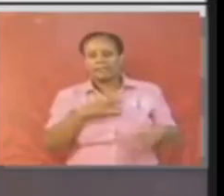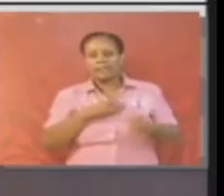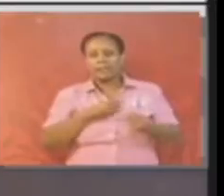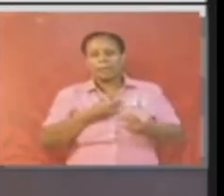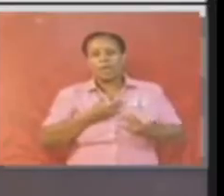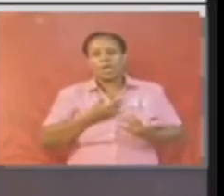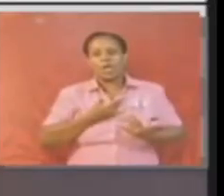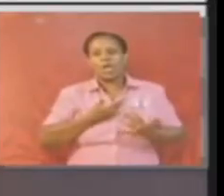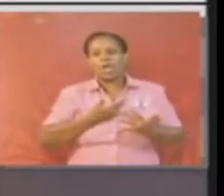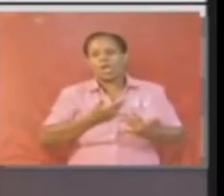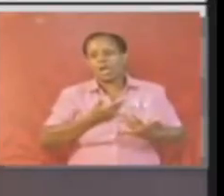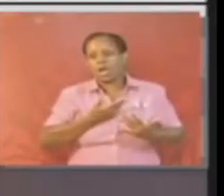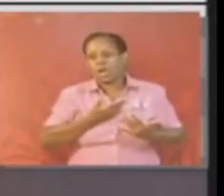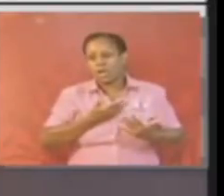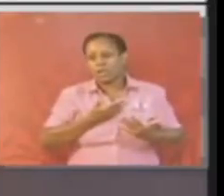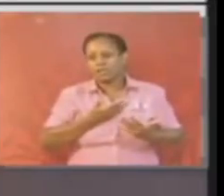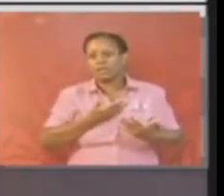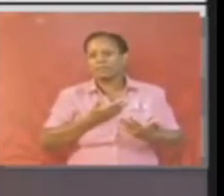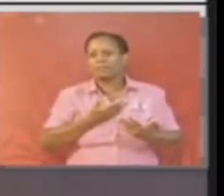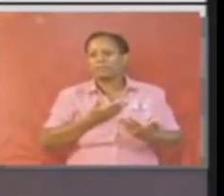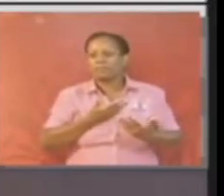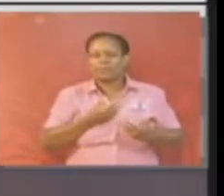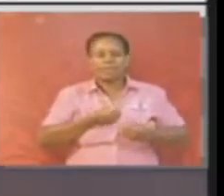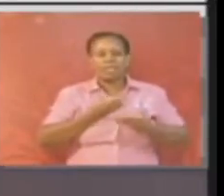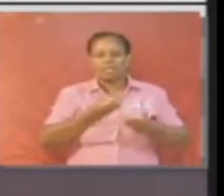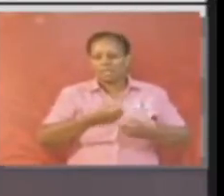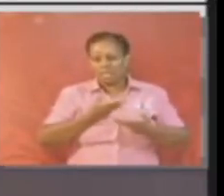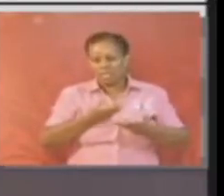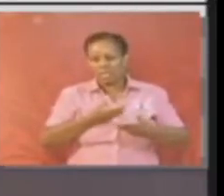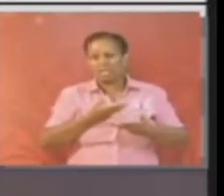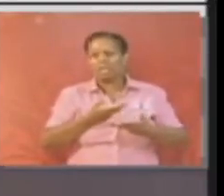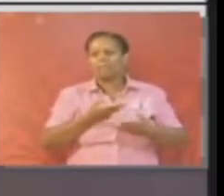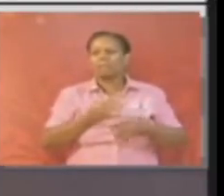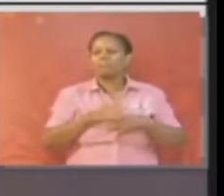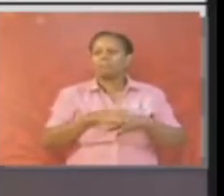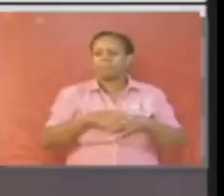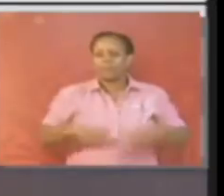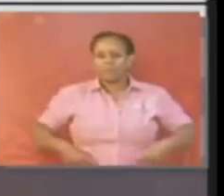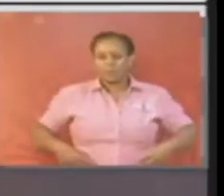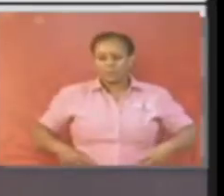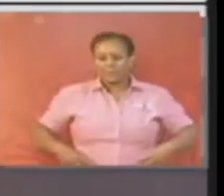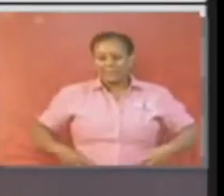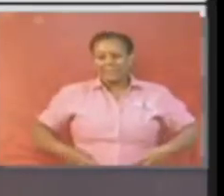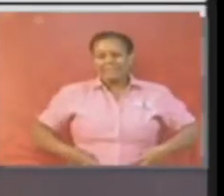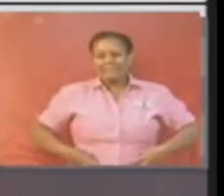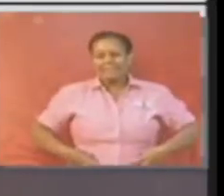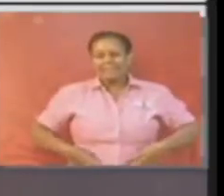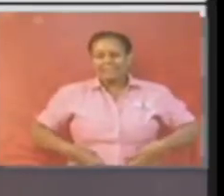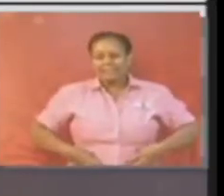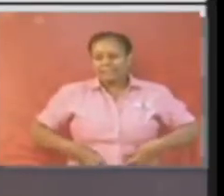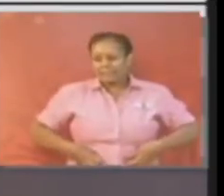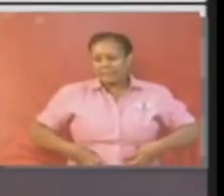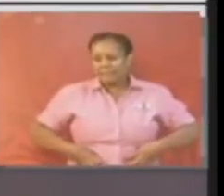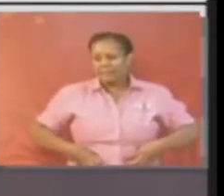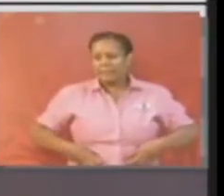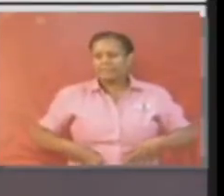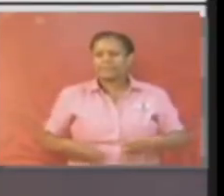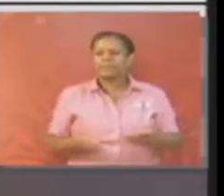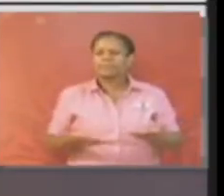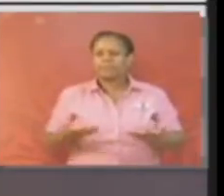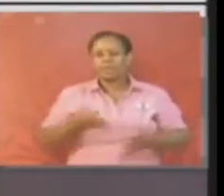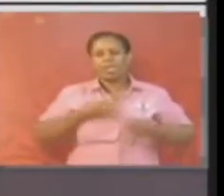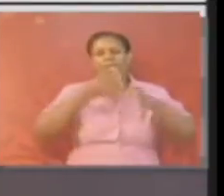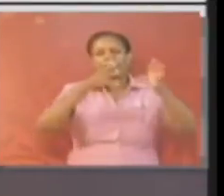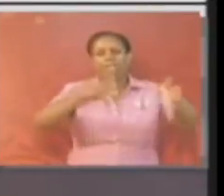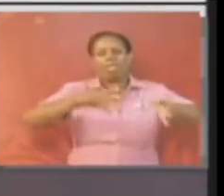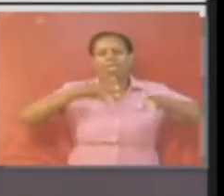feel to throw up with aspirin, stomach cramps, and even vomiting. So these are the more common side effects that a